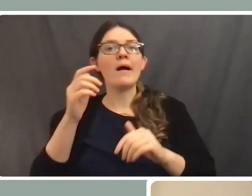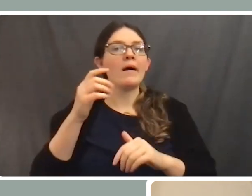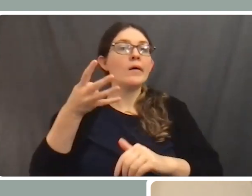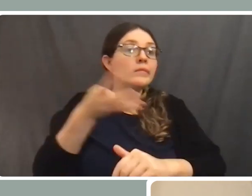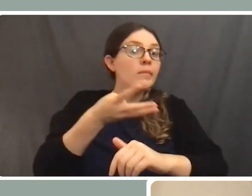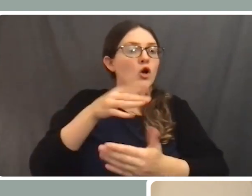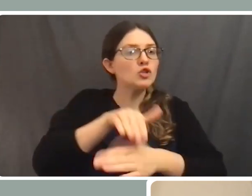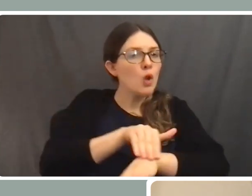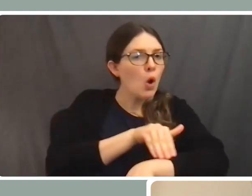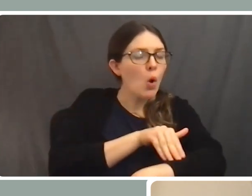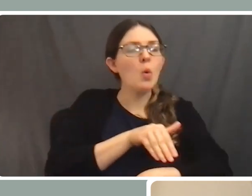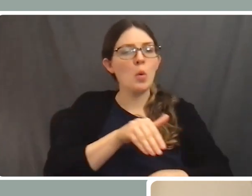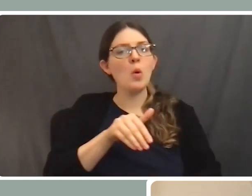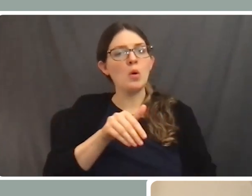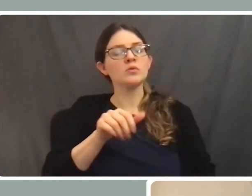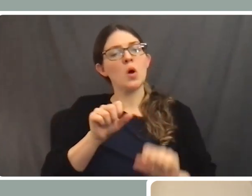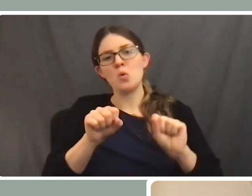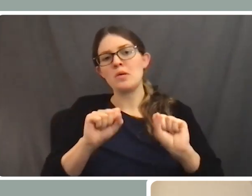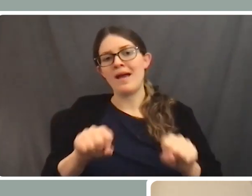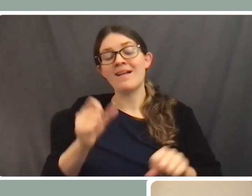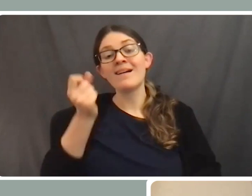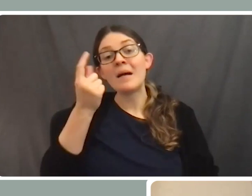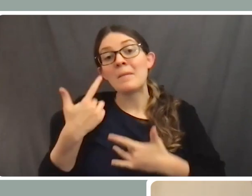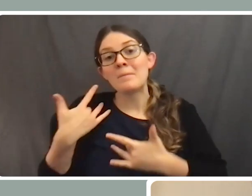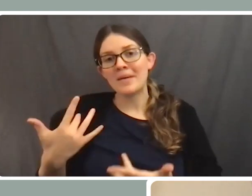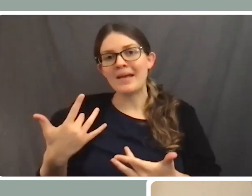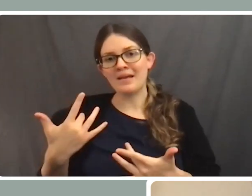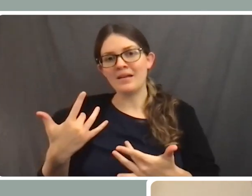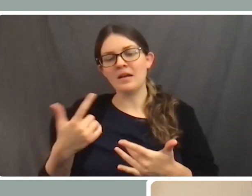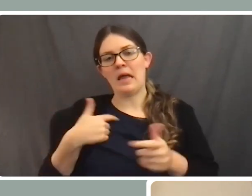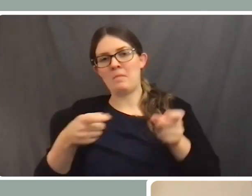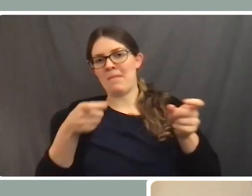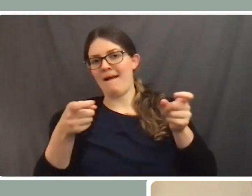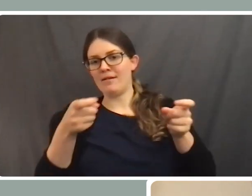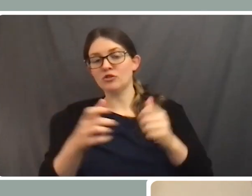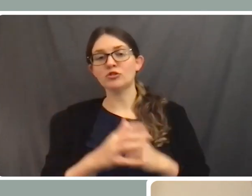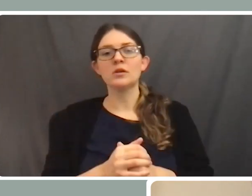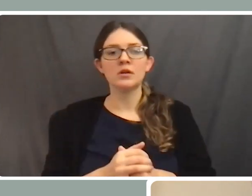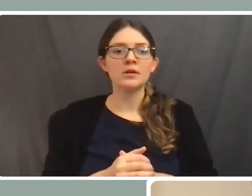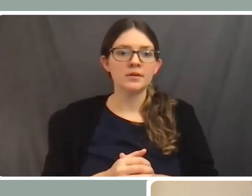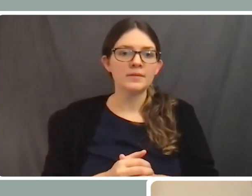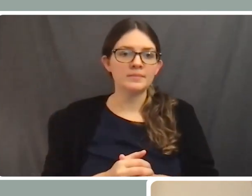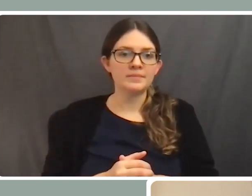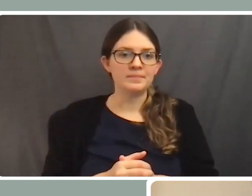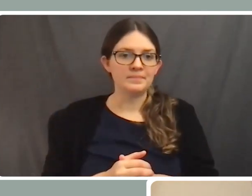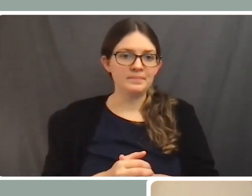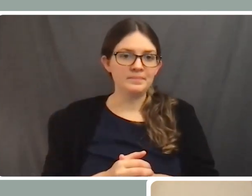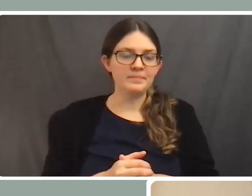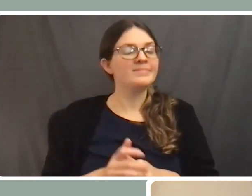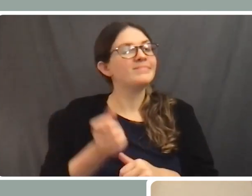the spectrum of a mild to moderate allergic reaction, we can usually still get past that and manage it. But as the person is implying, there